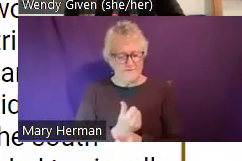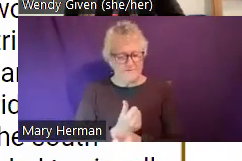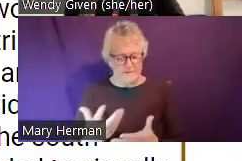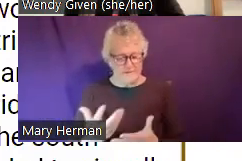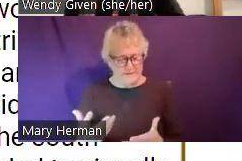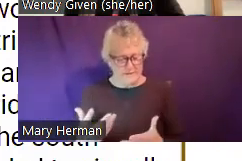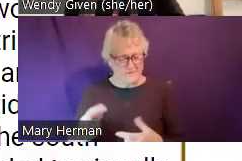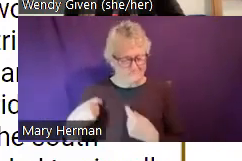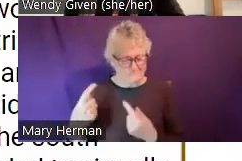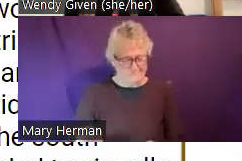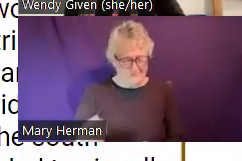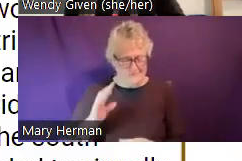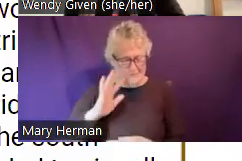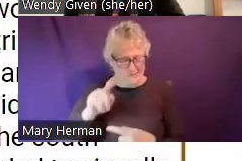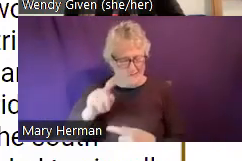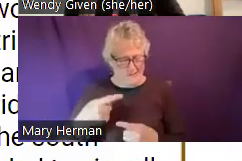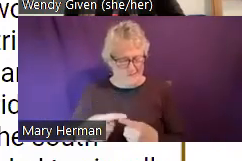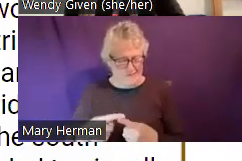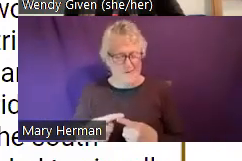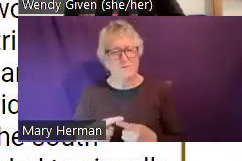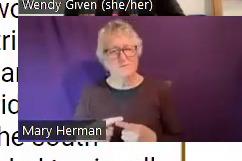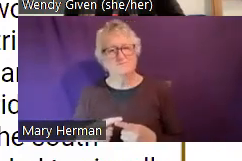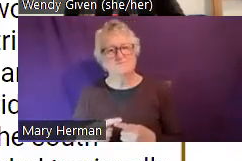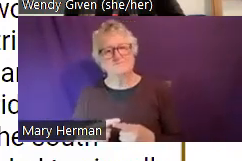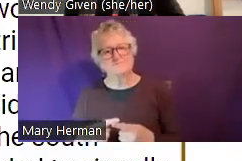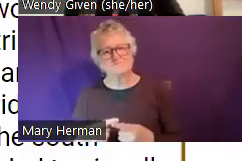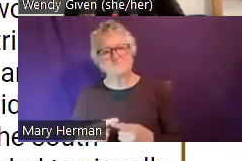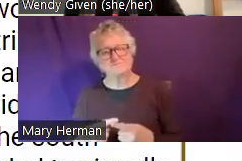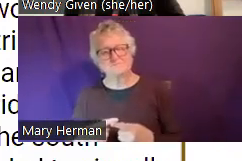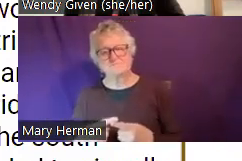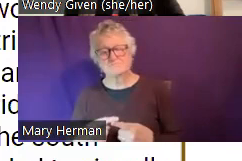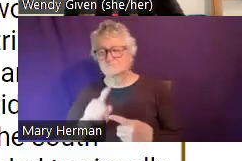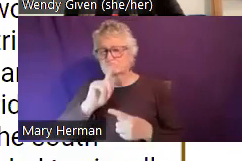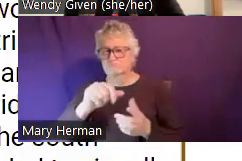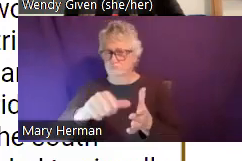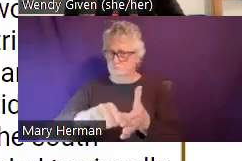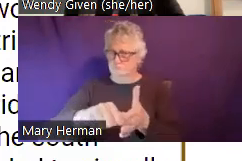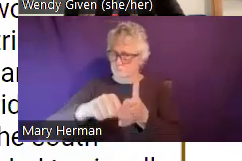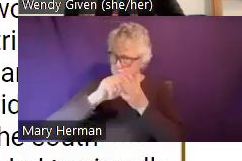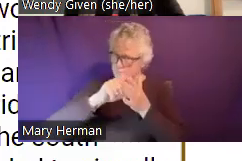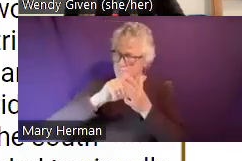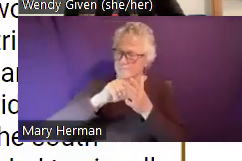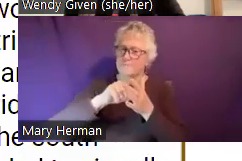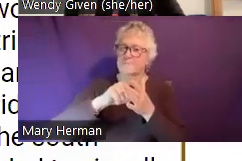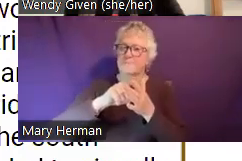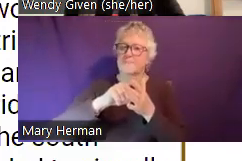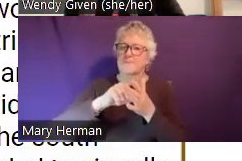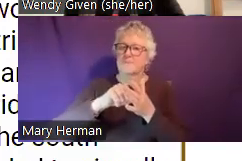been talking about in the last little bit of time. Really emphasizing that